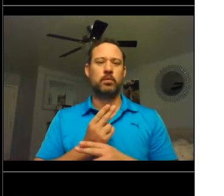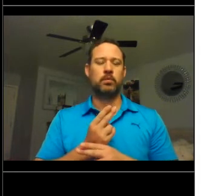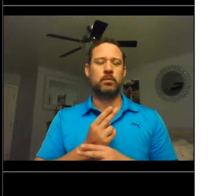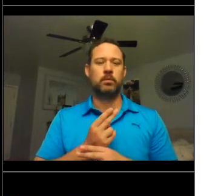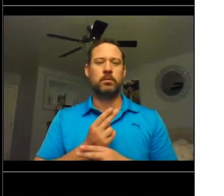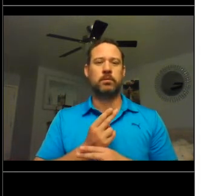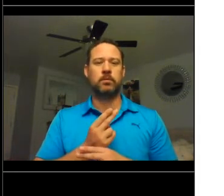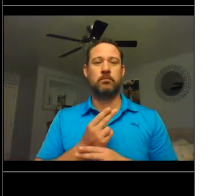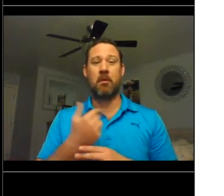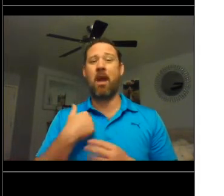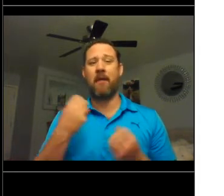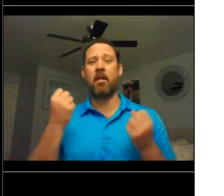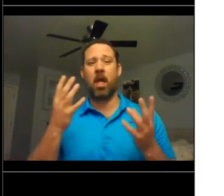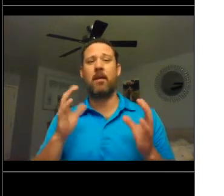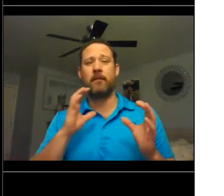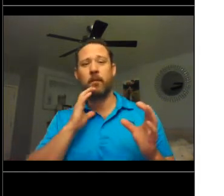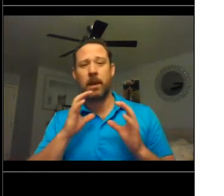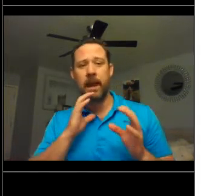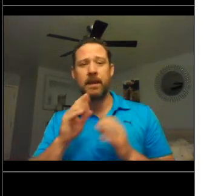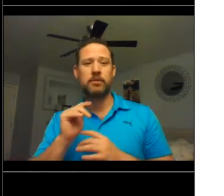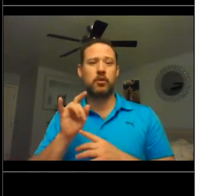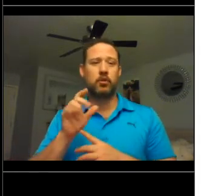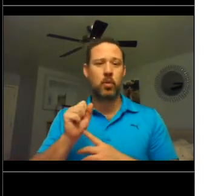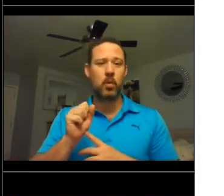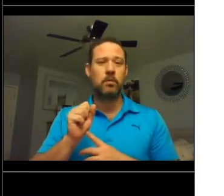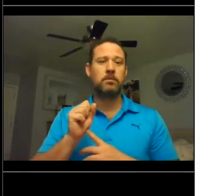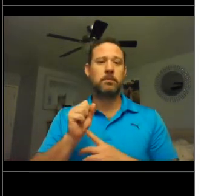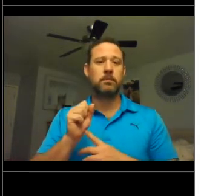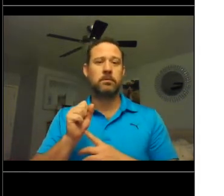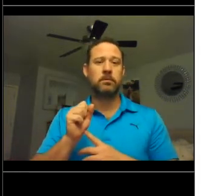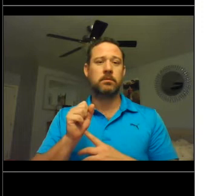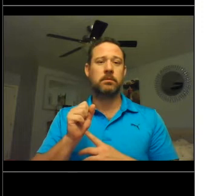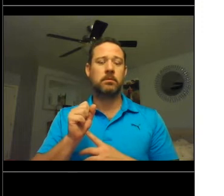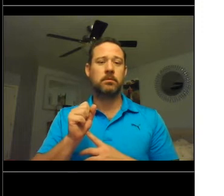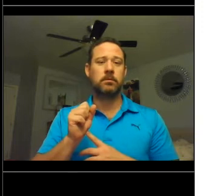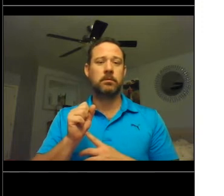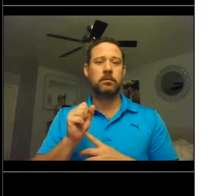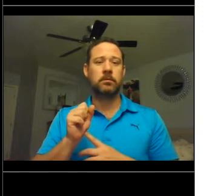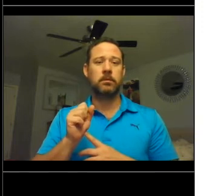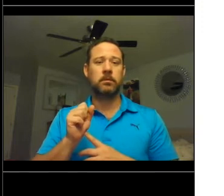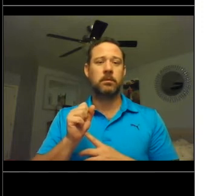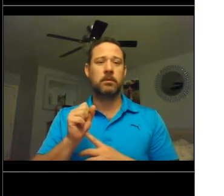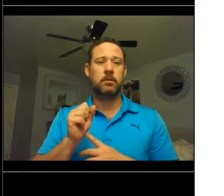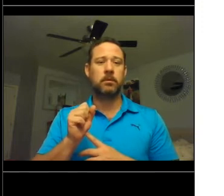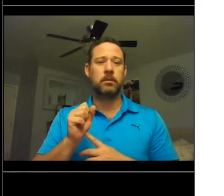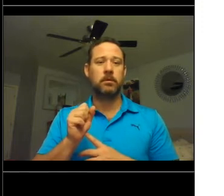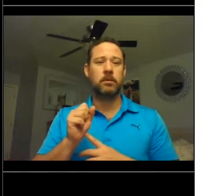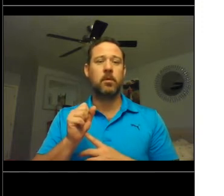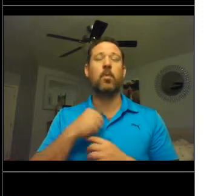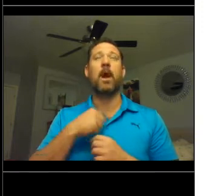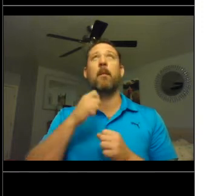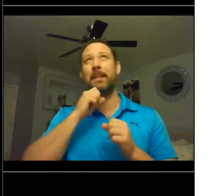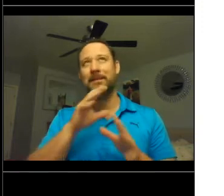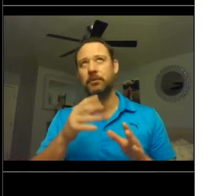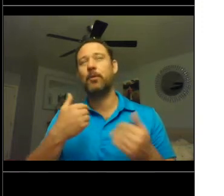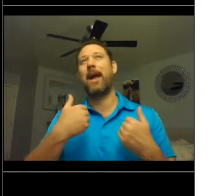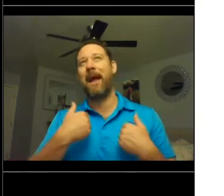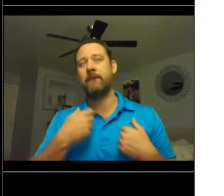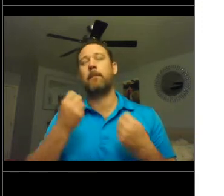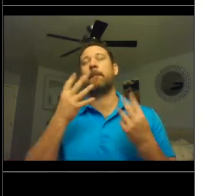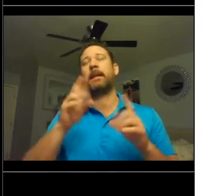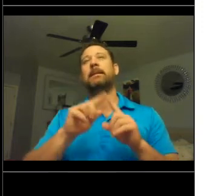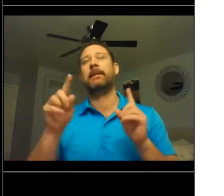we have a lot of communication tools at our disposal, not at our disposal, at our, we are blessed to have so many communication methods.